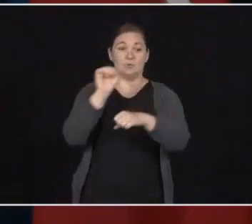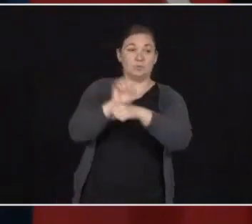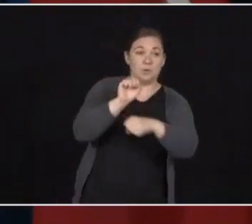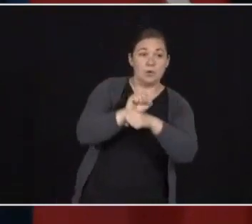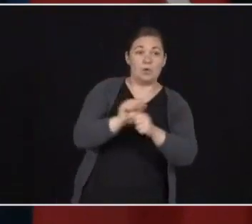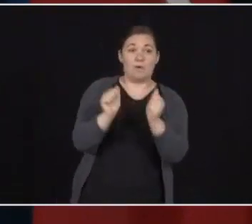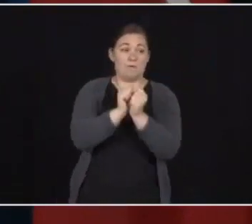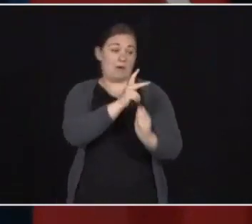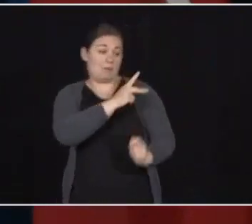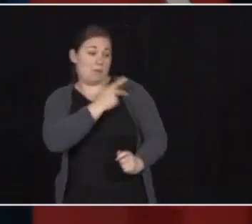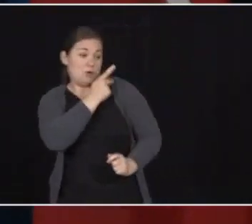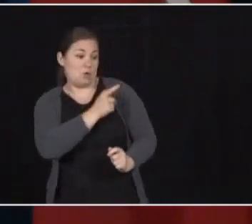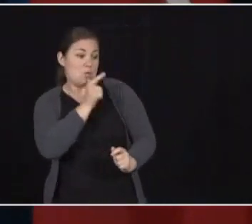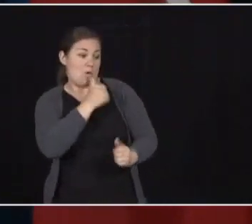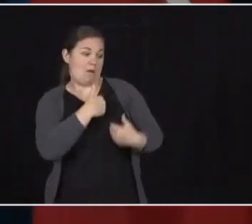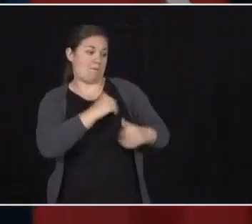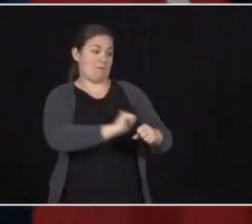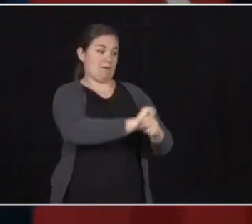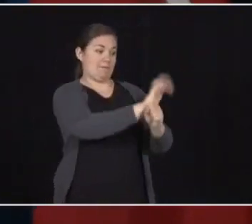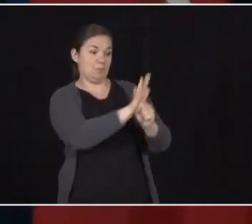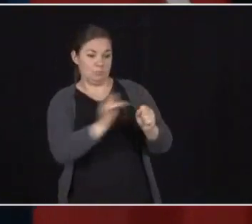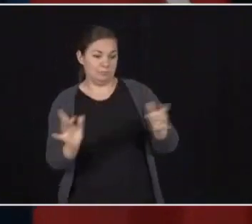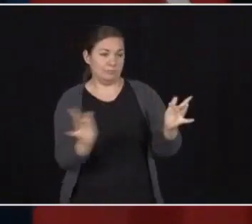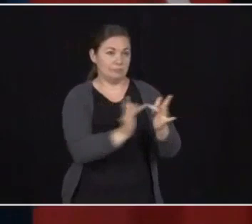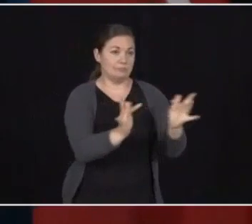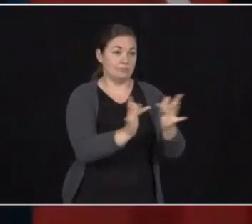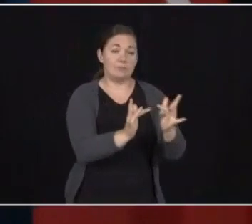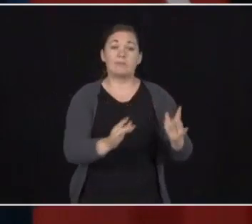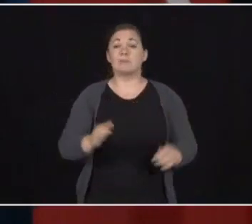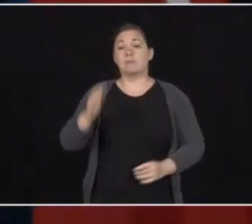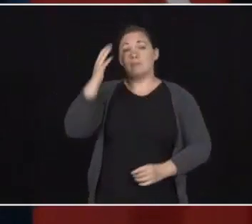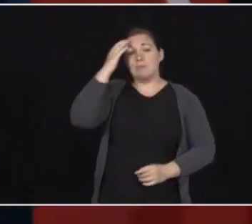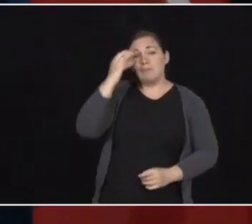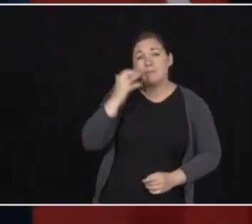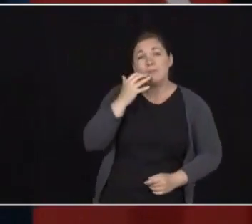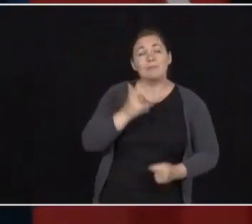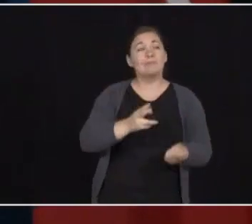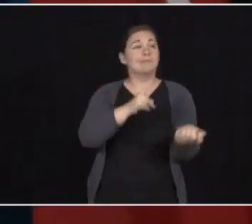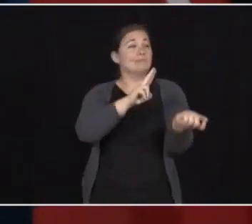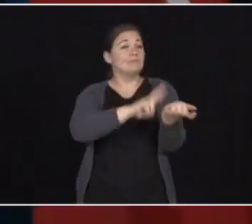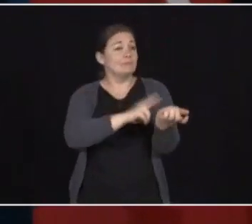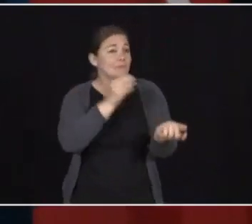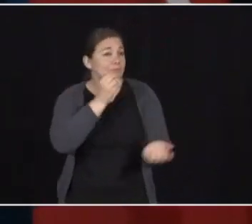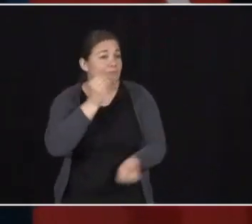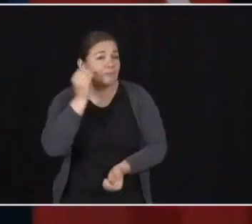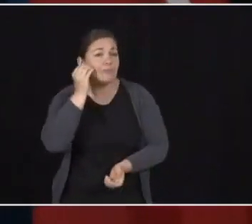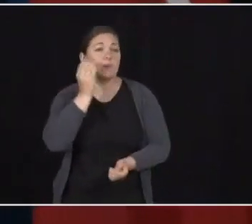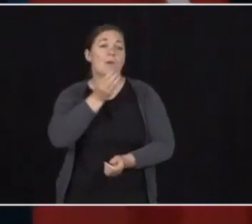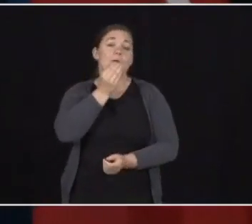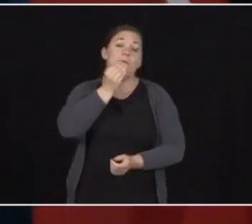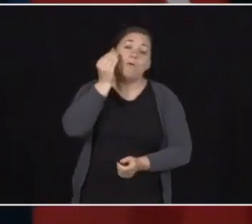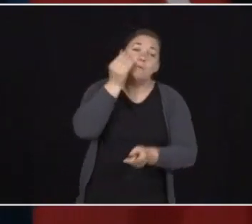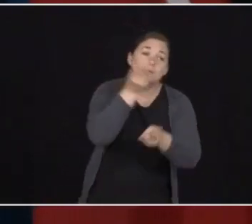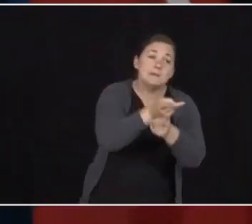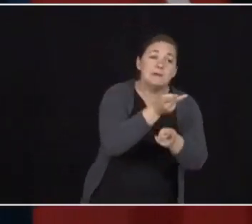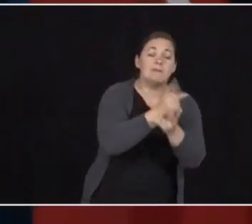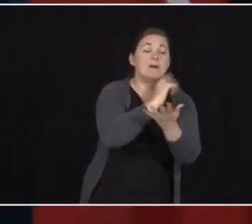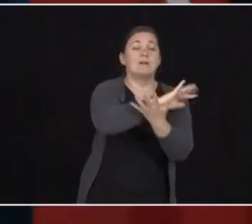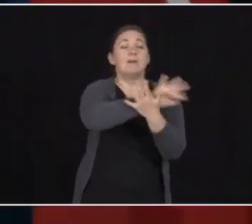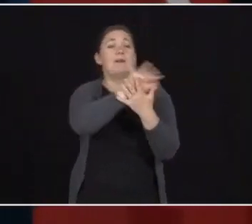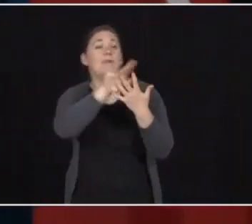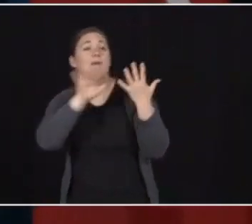with COVID-19 in hospitals, long-term care homes, and home and community care. If we missed people, that